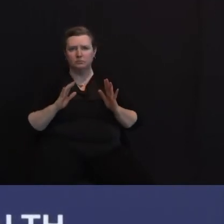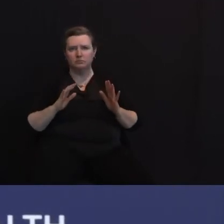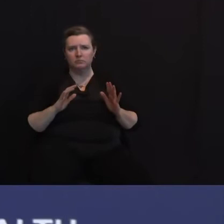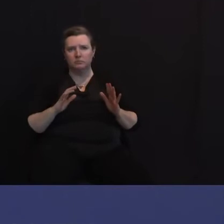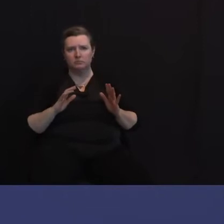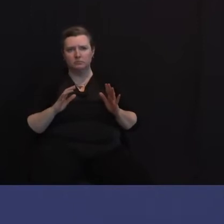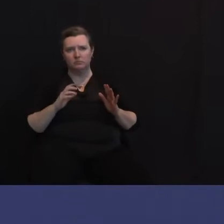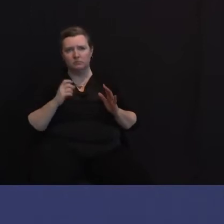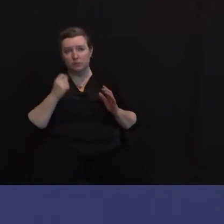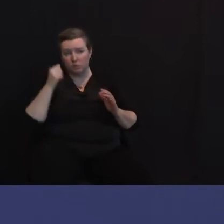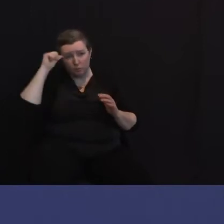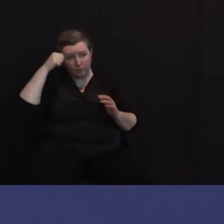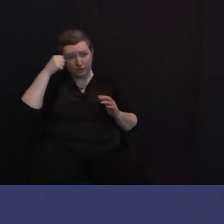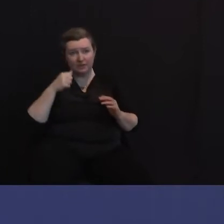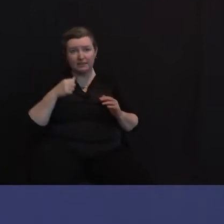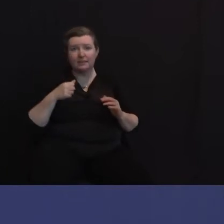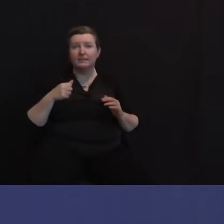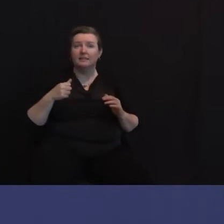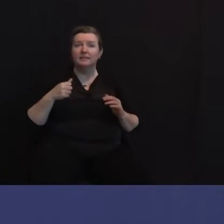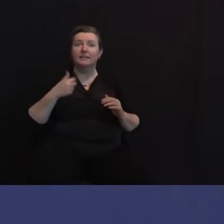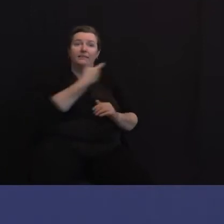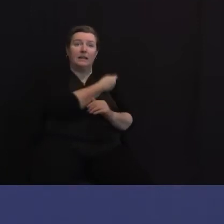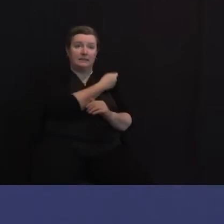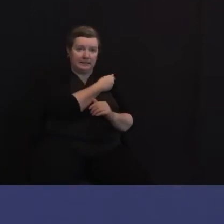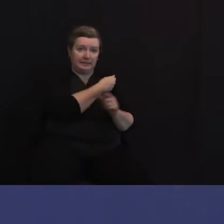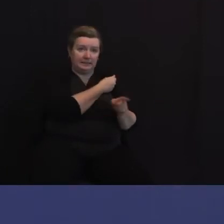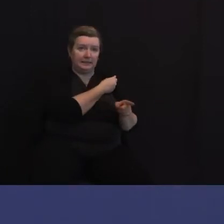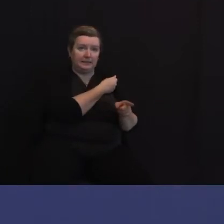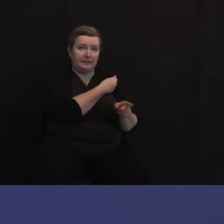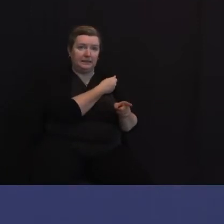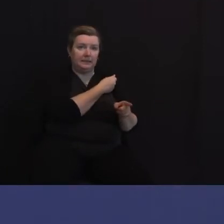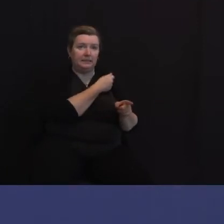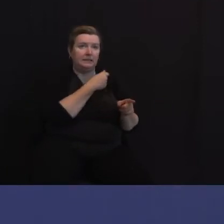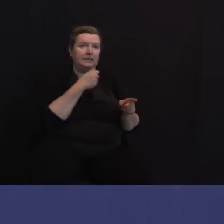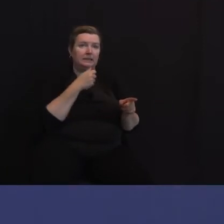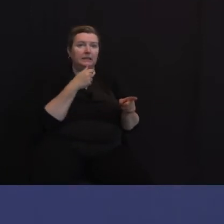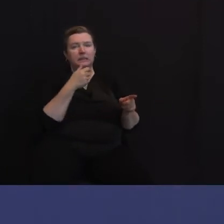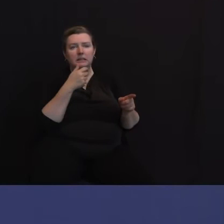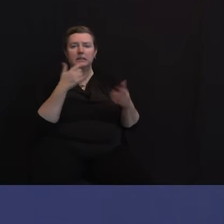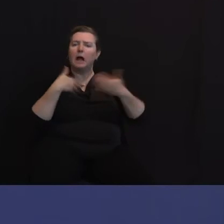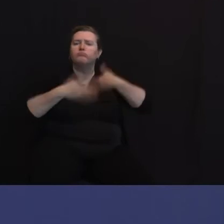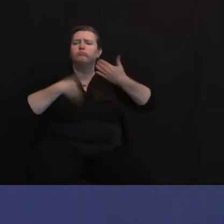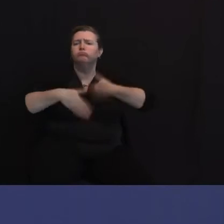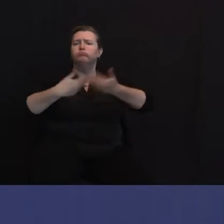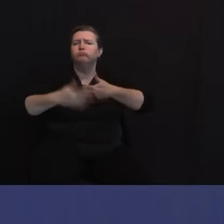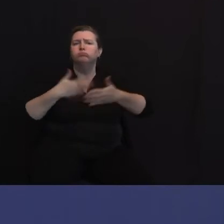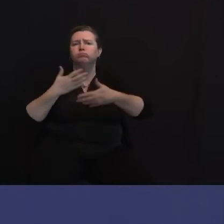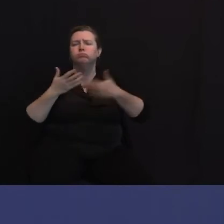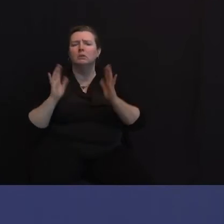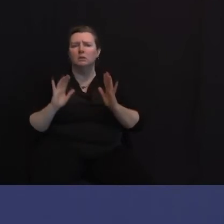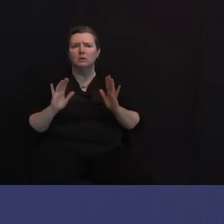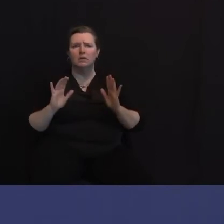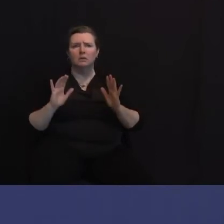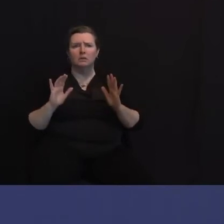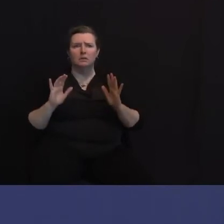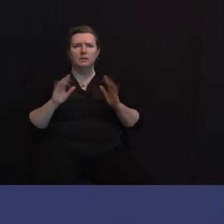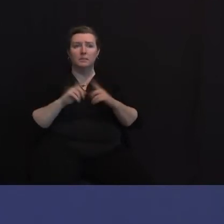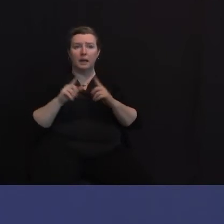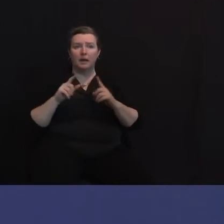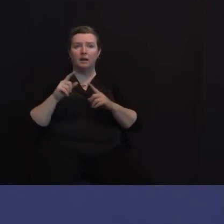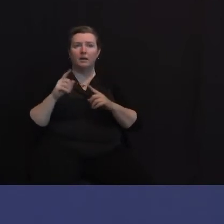will be therapeutics that are effective that are here yet. So the vaccines are here. And again, our vibrations are, we're going to see some